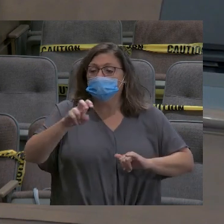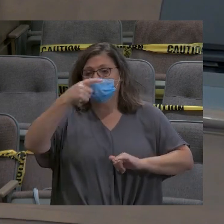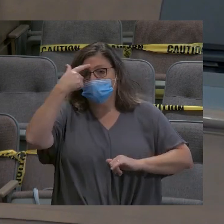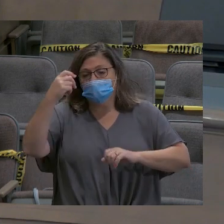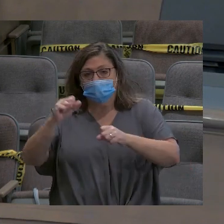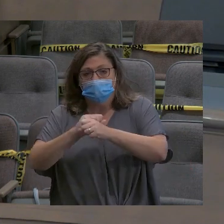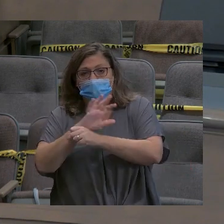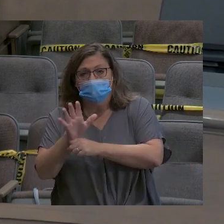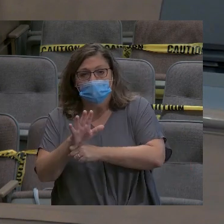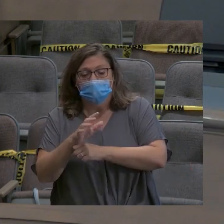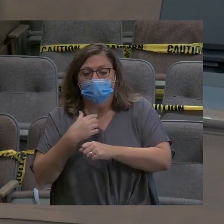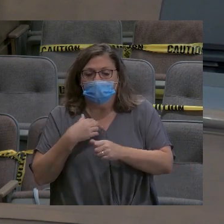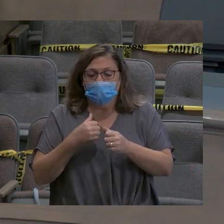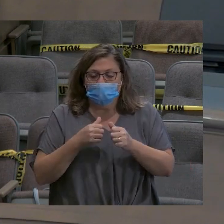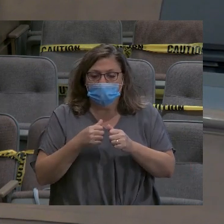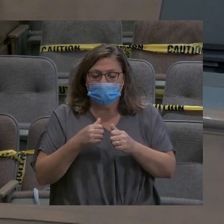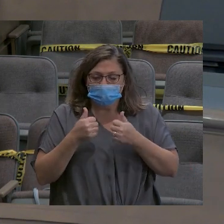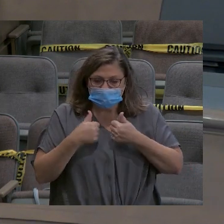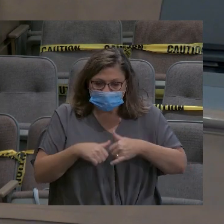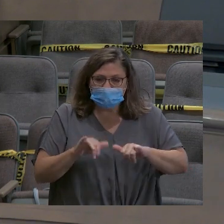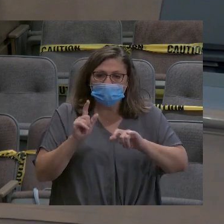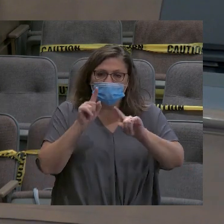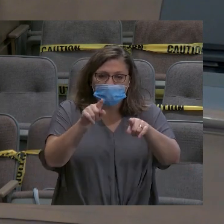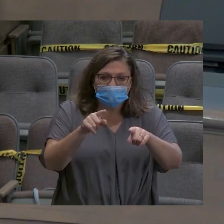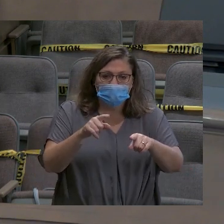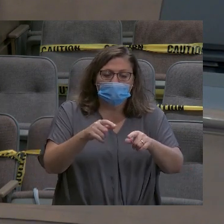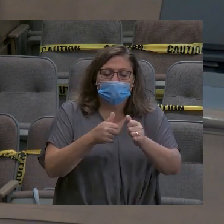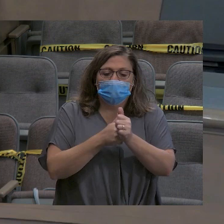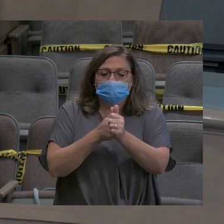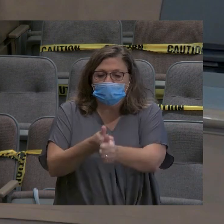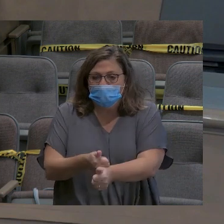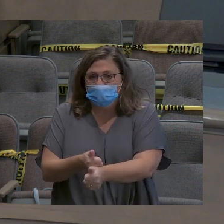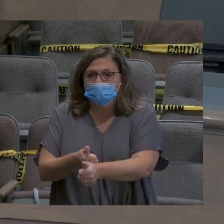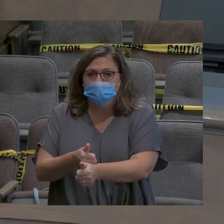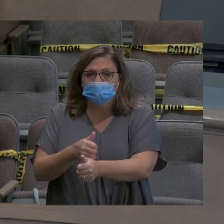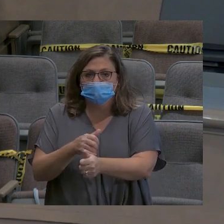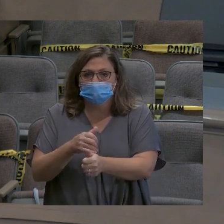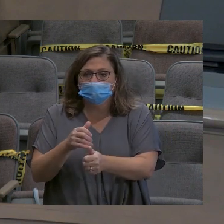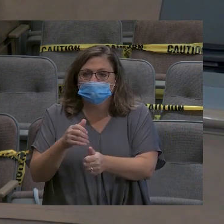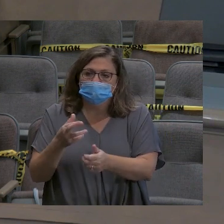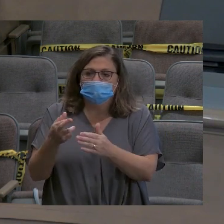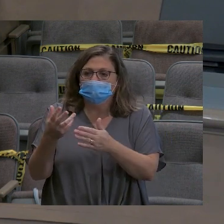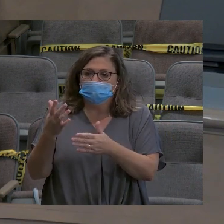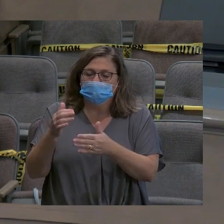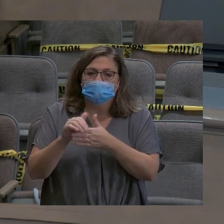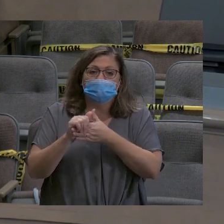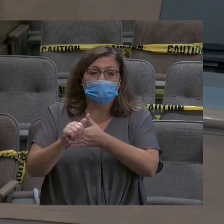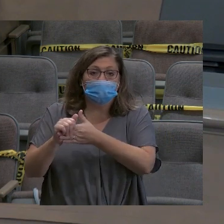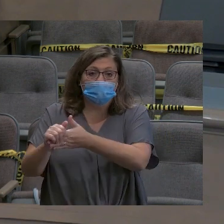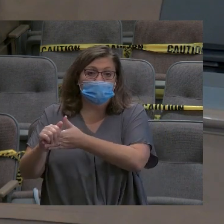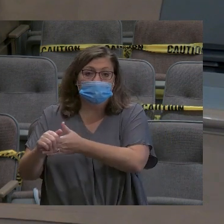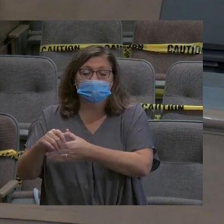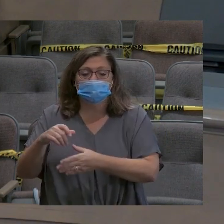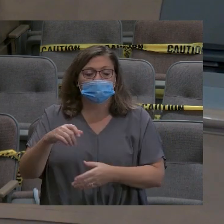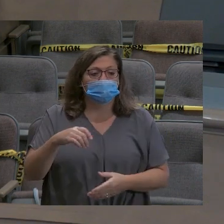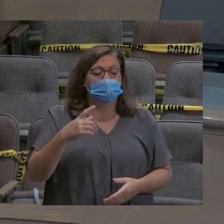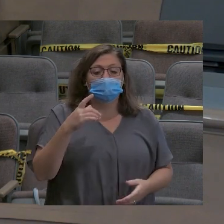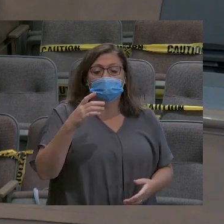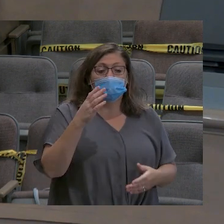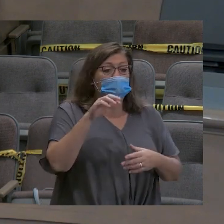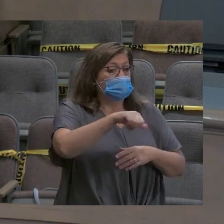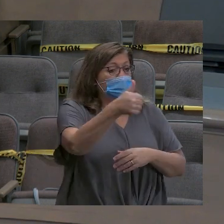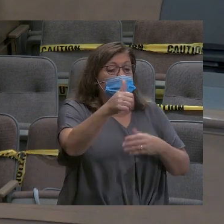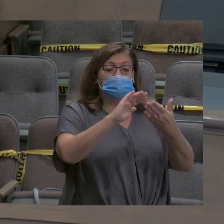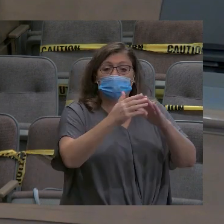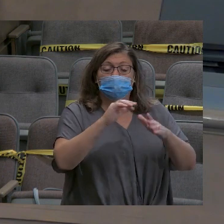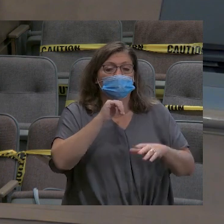consistent with the guidelines that have had to be put out there. And I've seen other communities. They're not masking up the same way that we